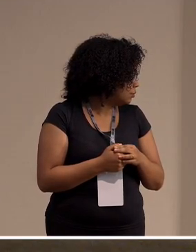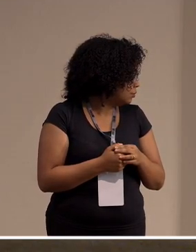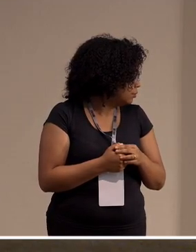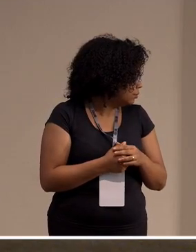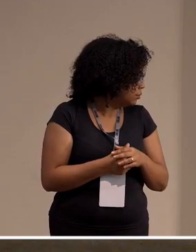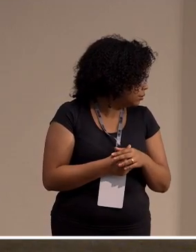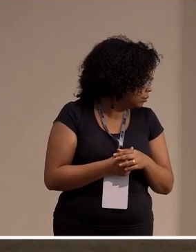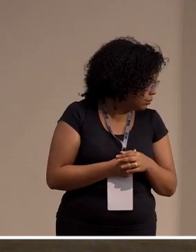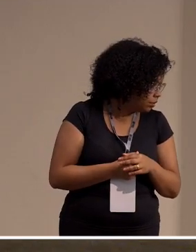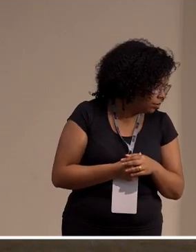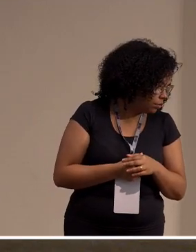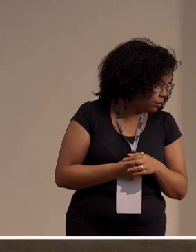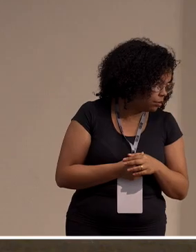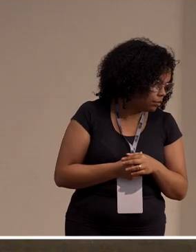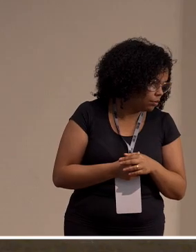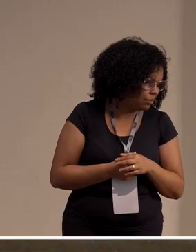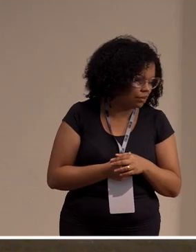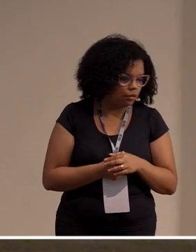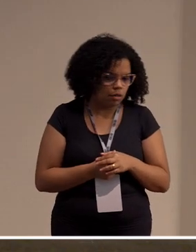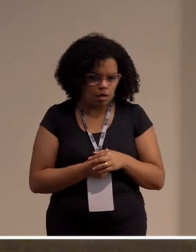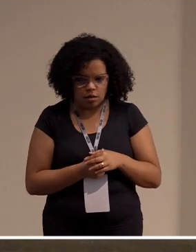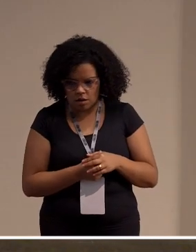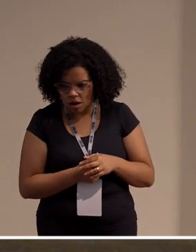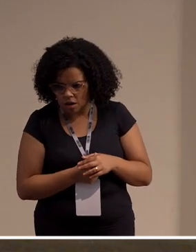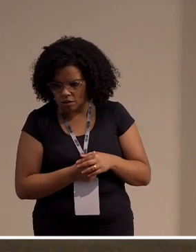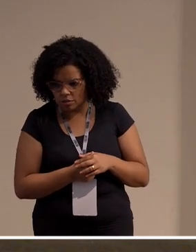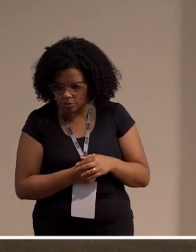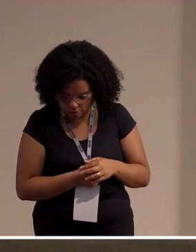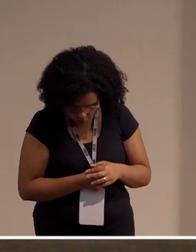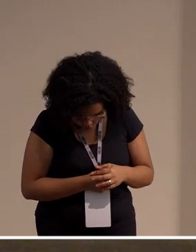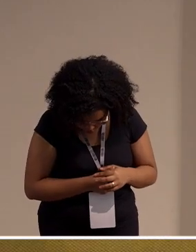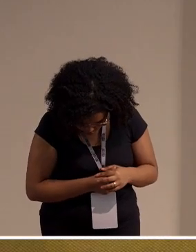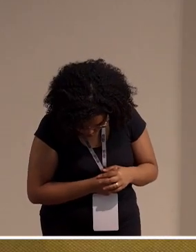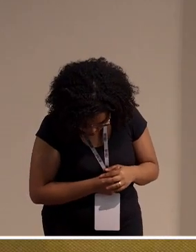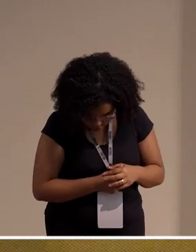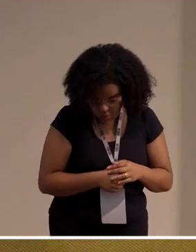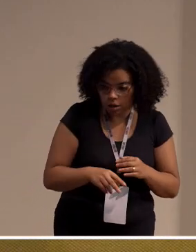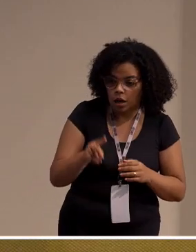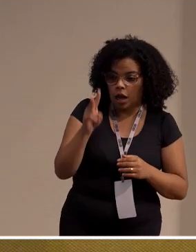Sure. So the story takes place in 1852.